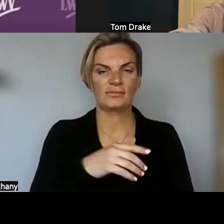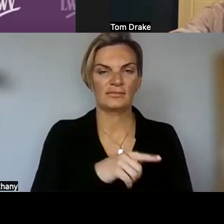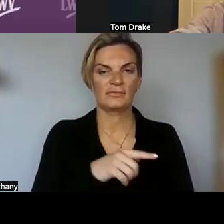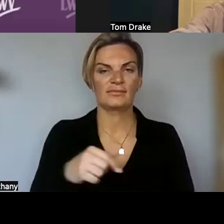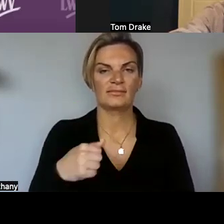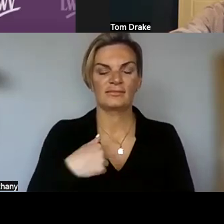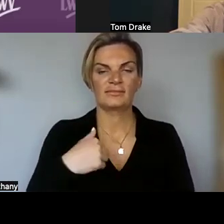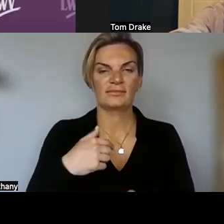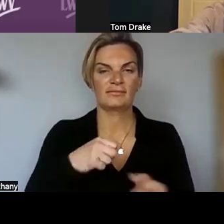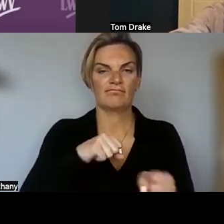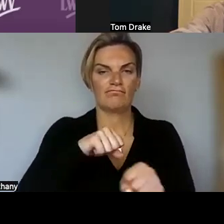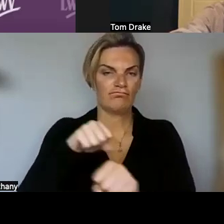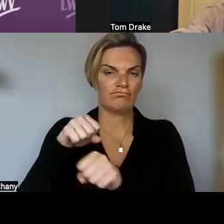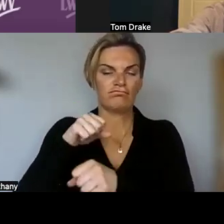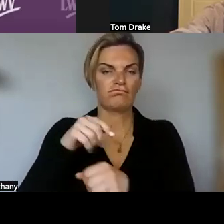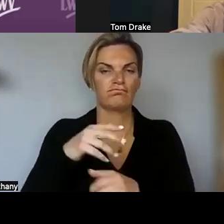very differing